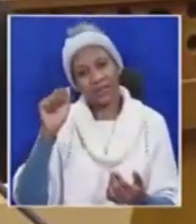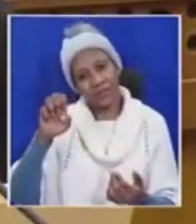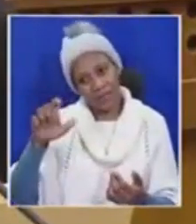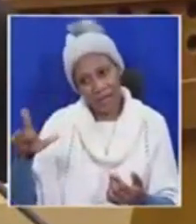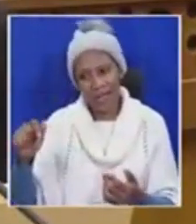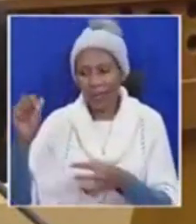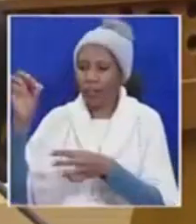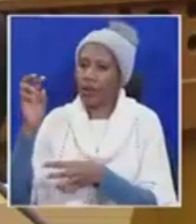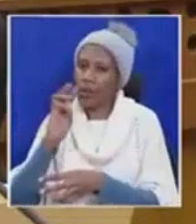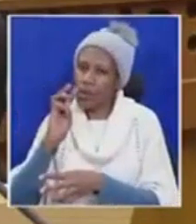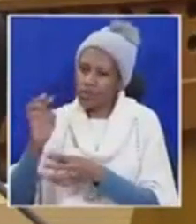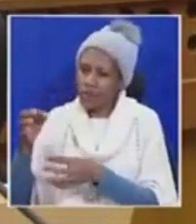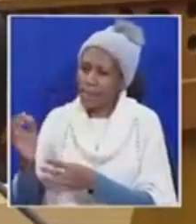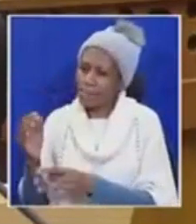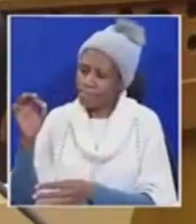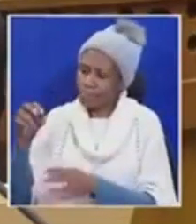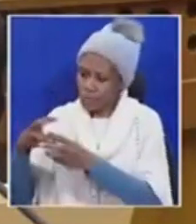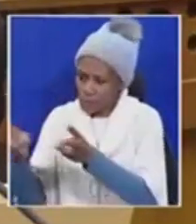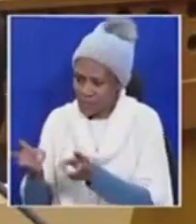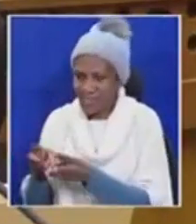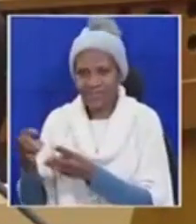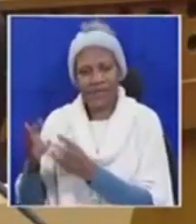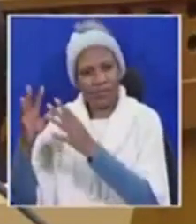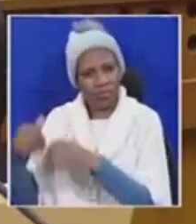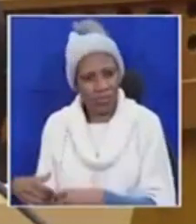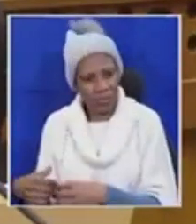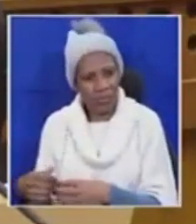of massive kickbacks to the DA mayor.